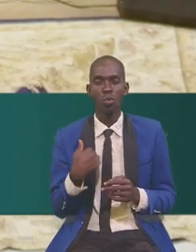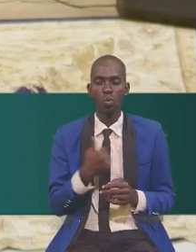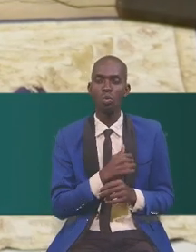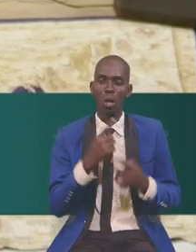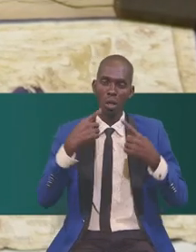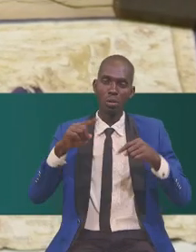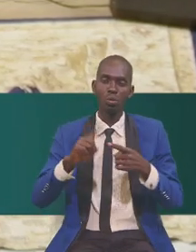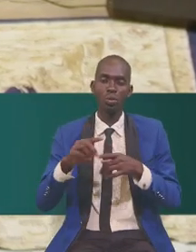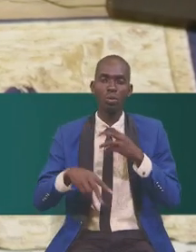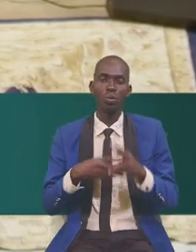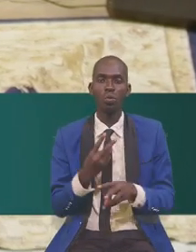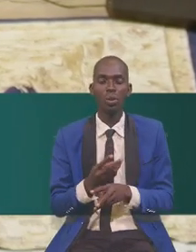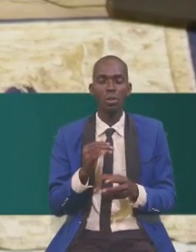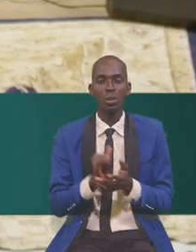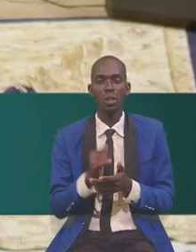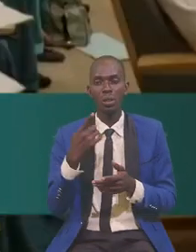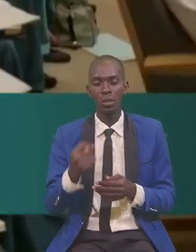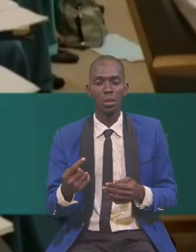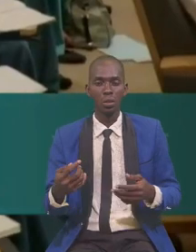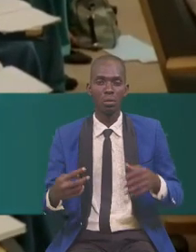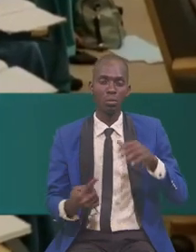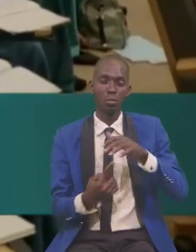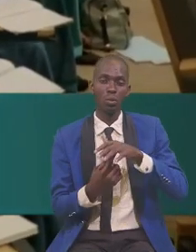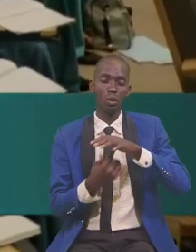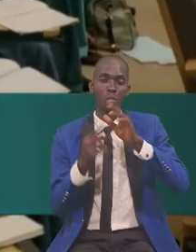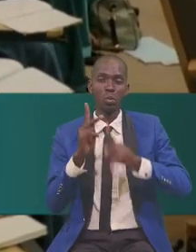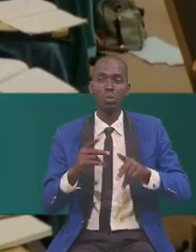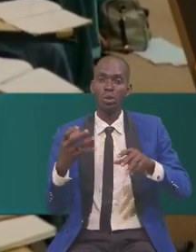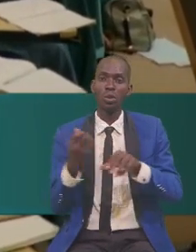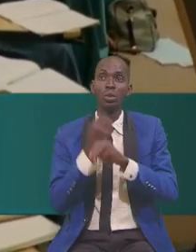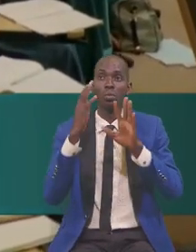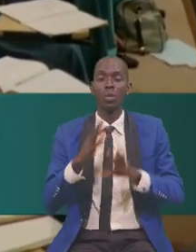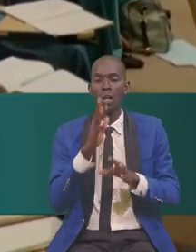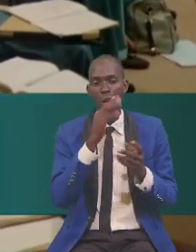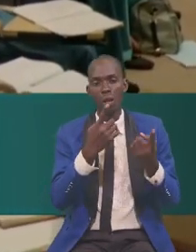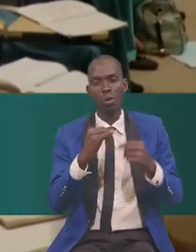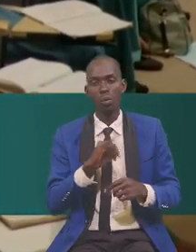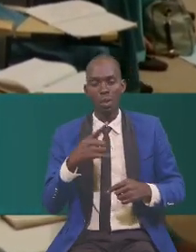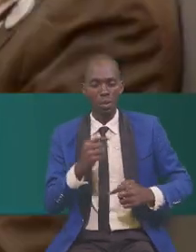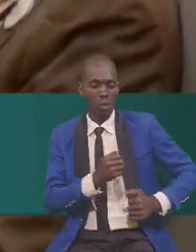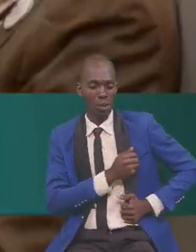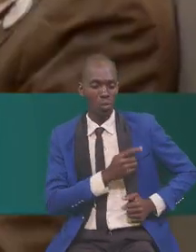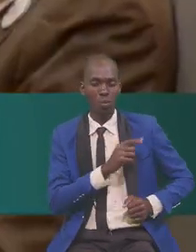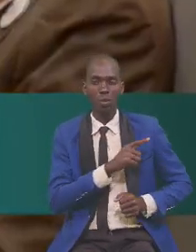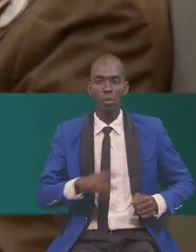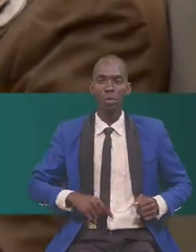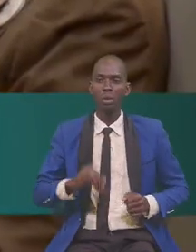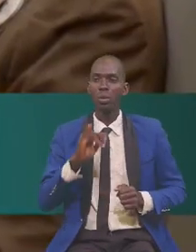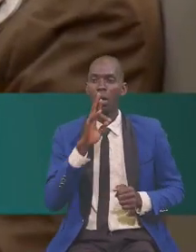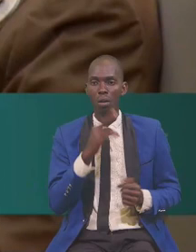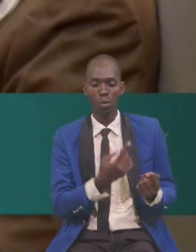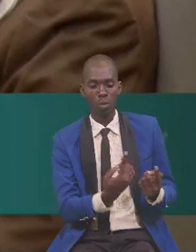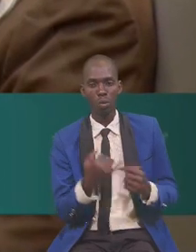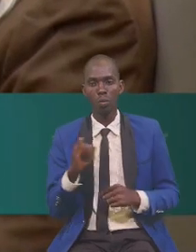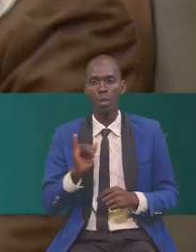the champions are coming. Amen. The army of the Lord is coming. Amen. And I announce